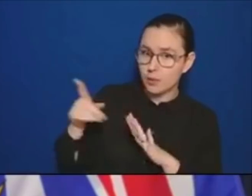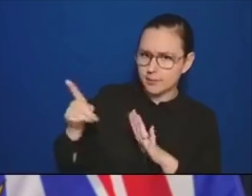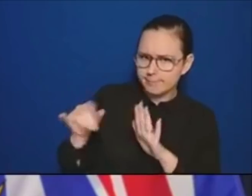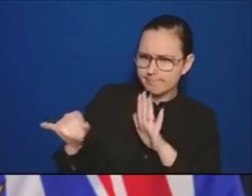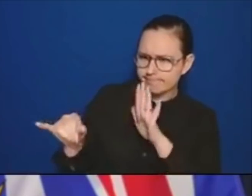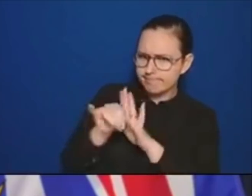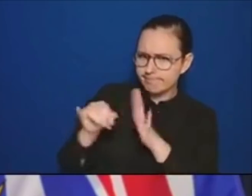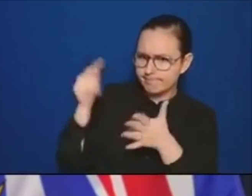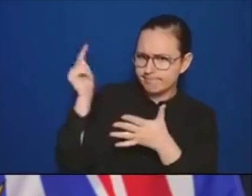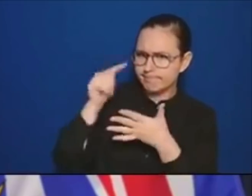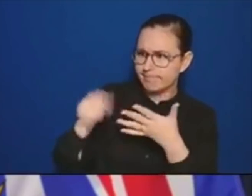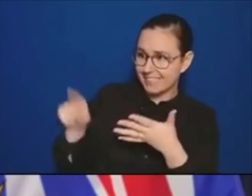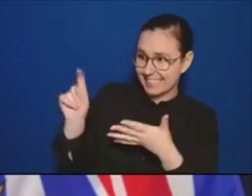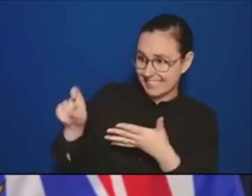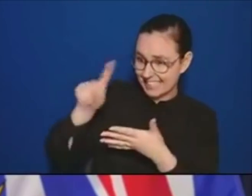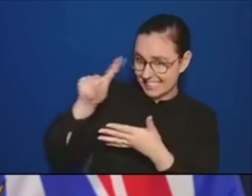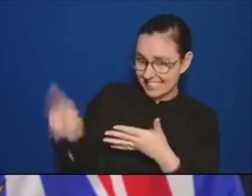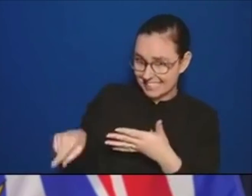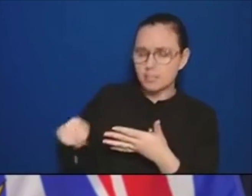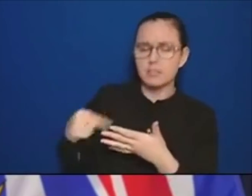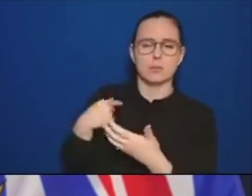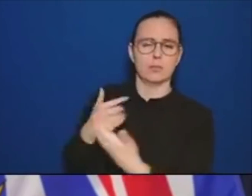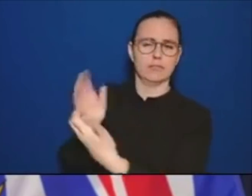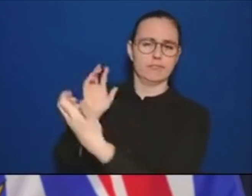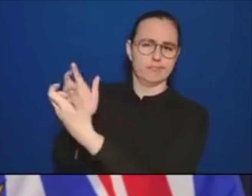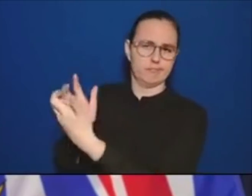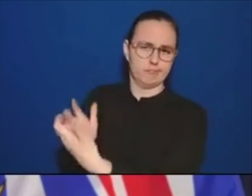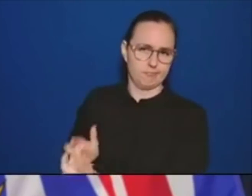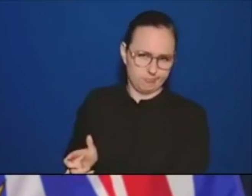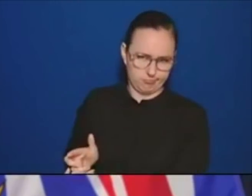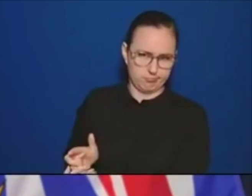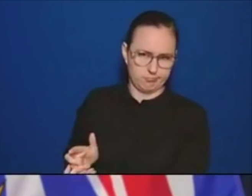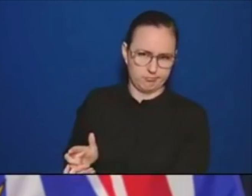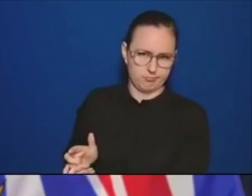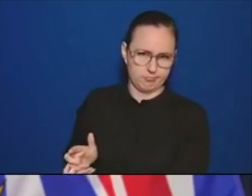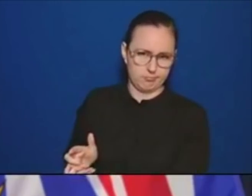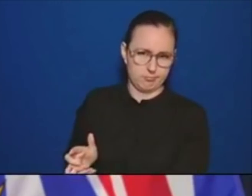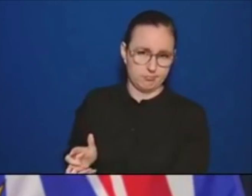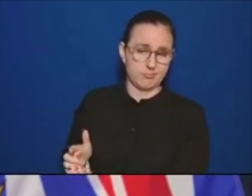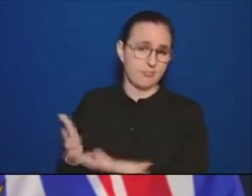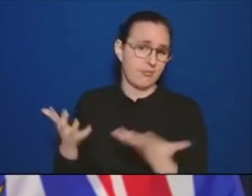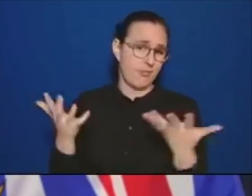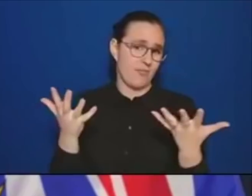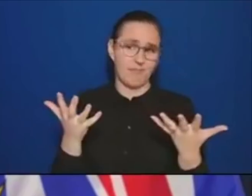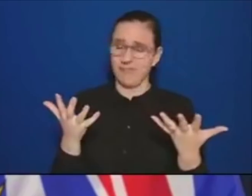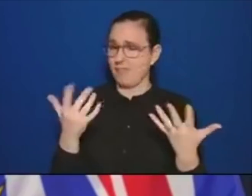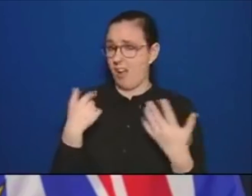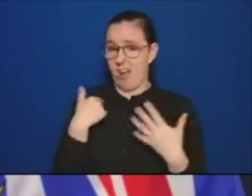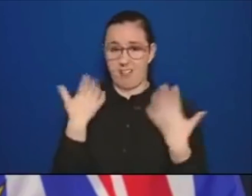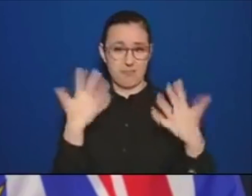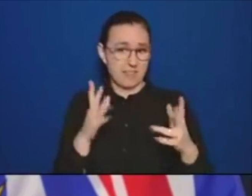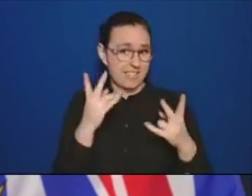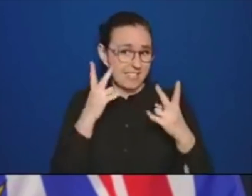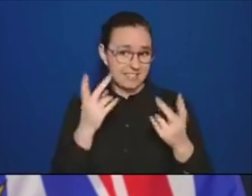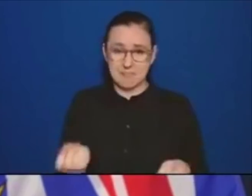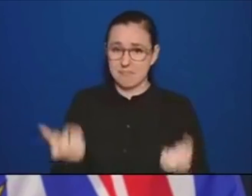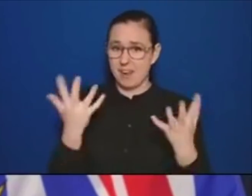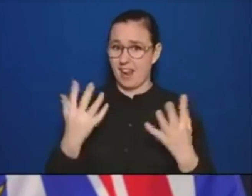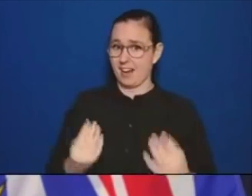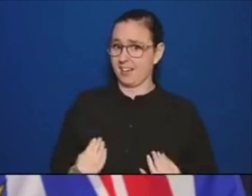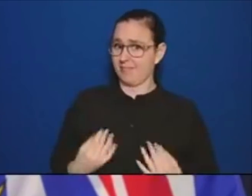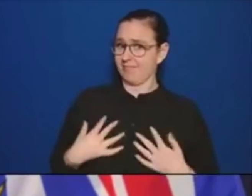I've also heard many inspiring stories of First Nation peoples helping their neighboring communities. It's this